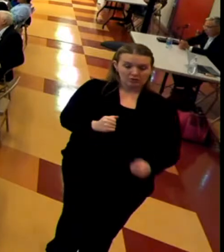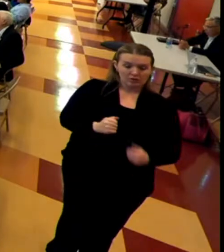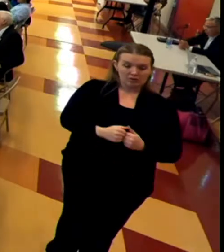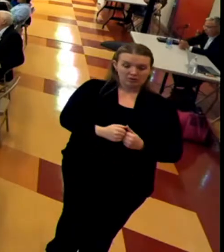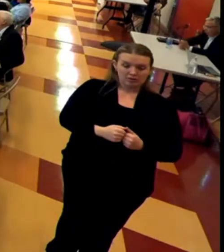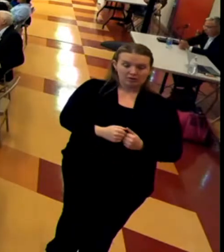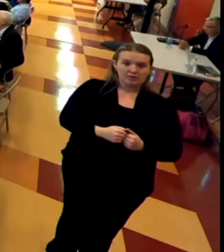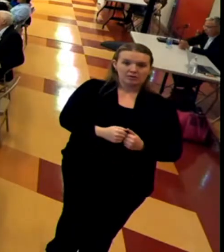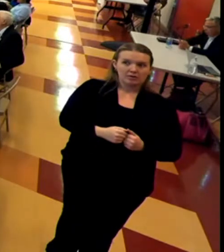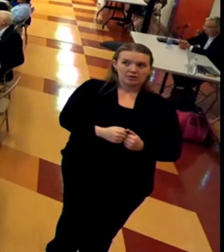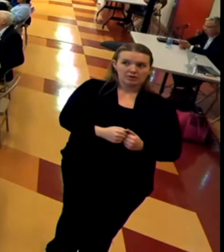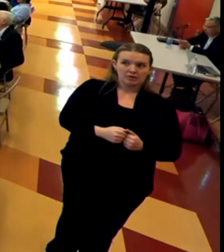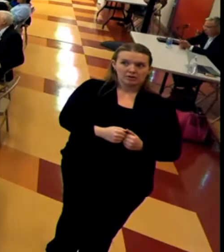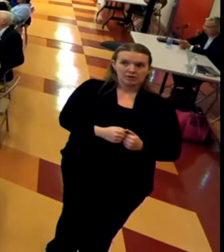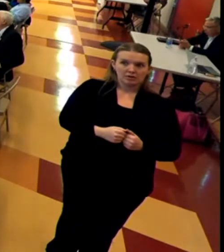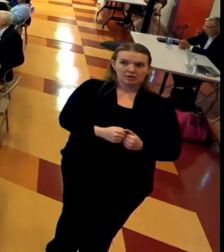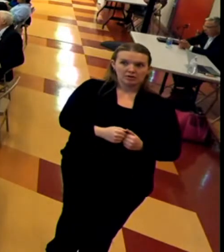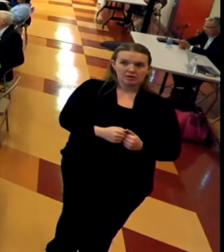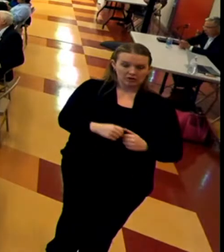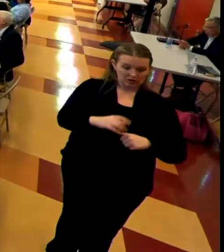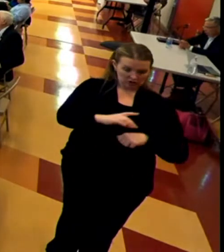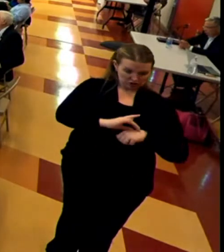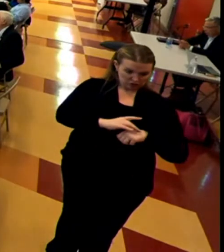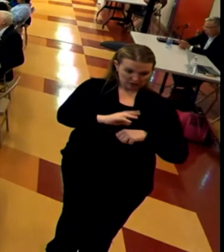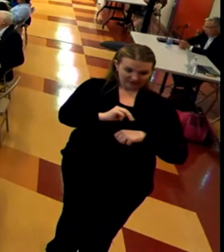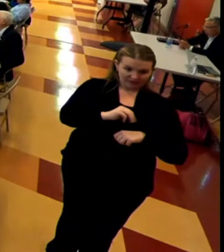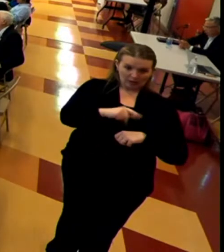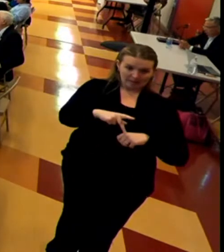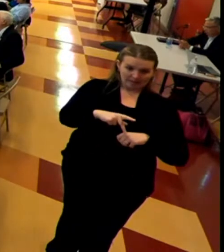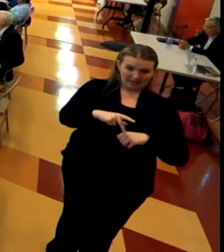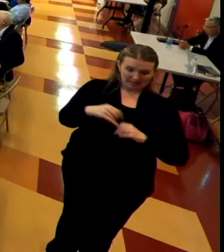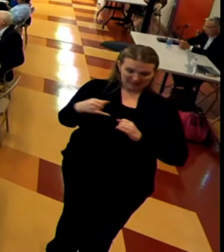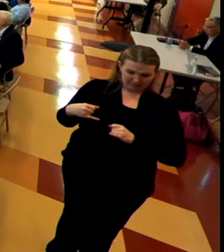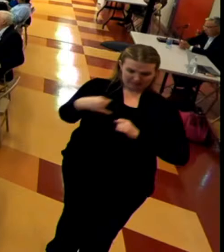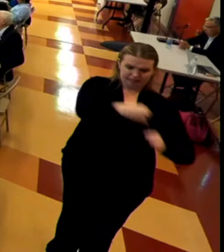the geographical map towards the west,